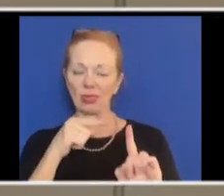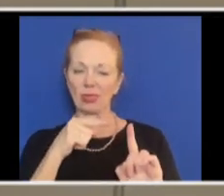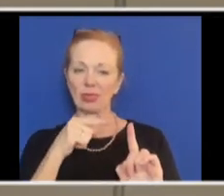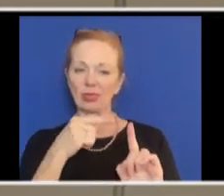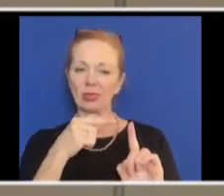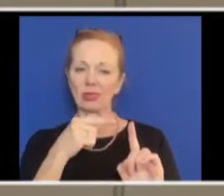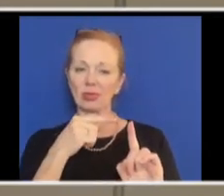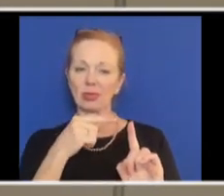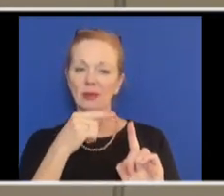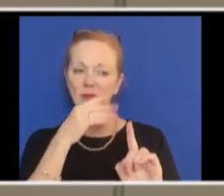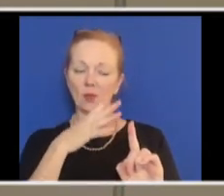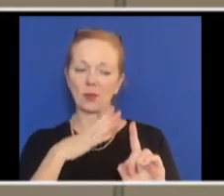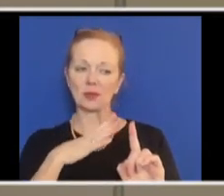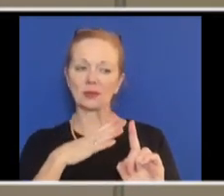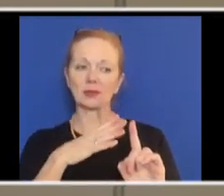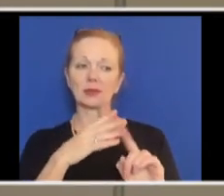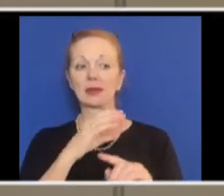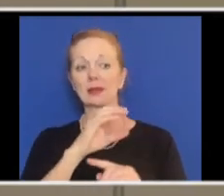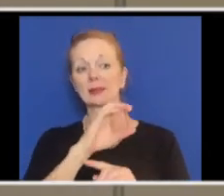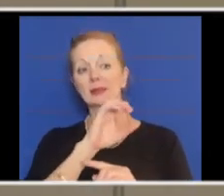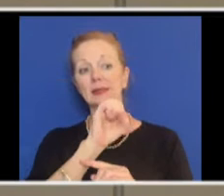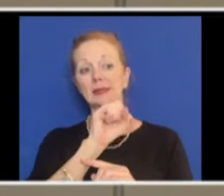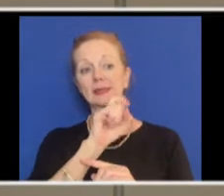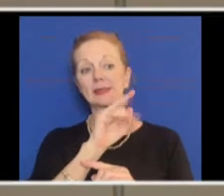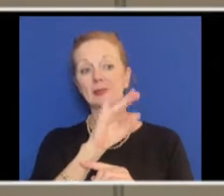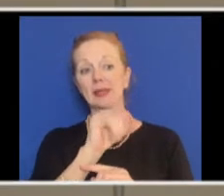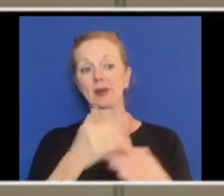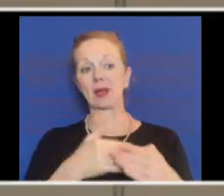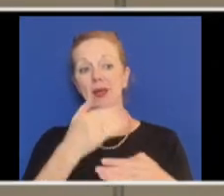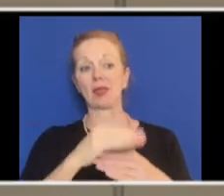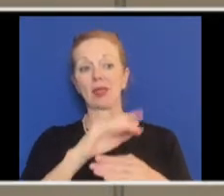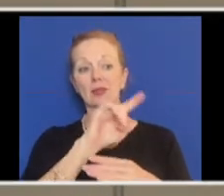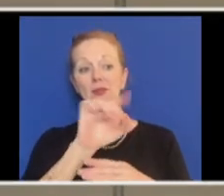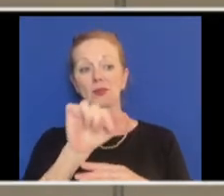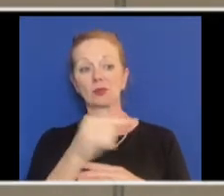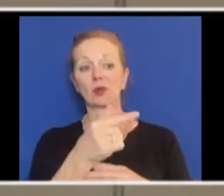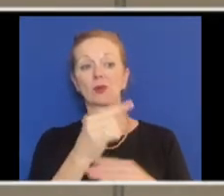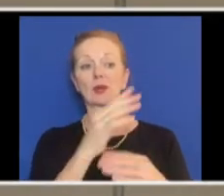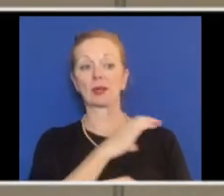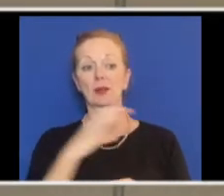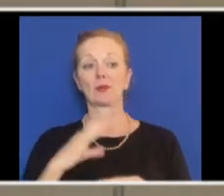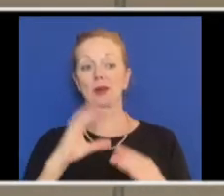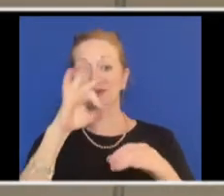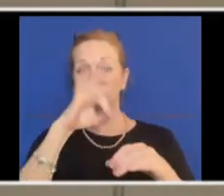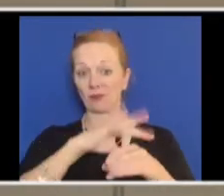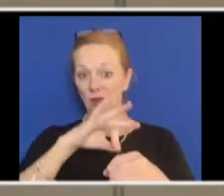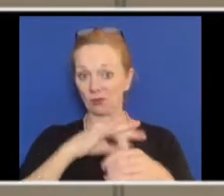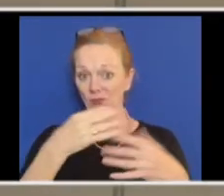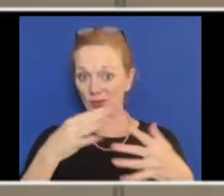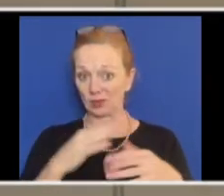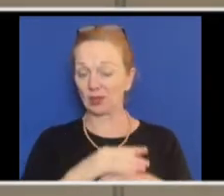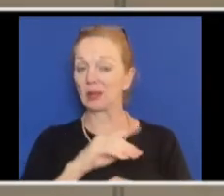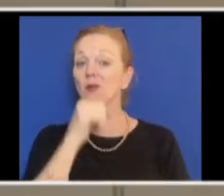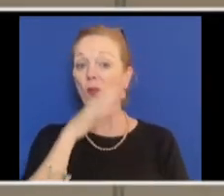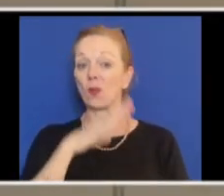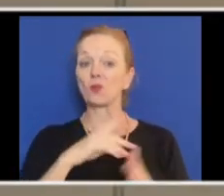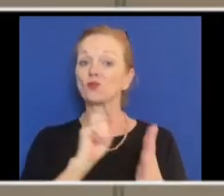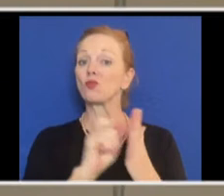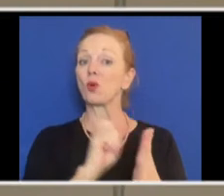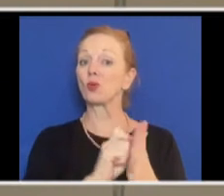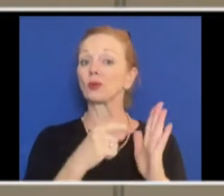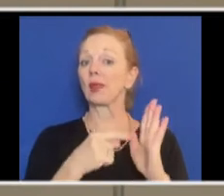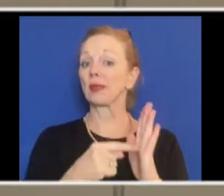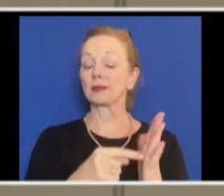Cuba Samuel after the zoning committee's vote um she wrote this